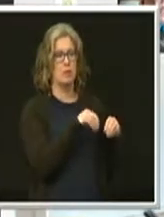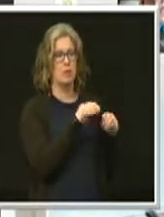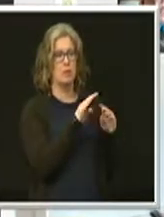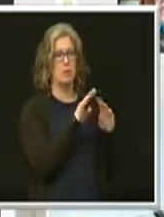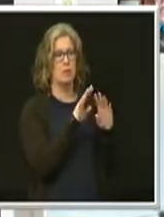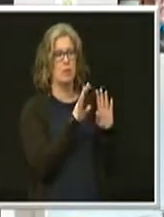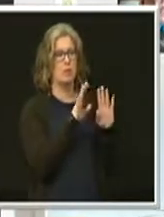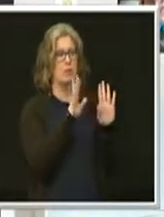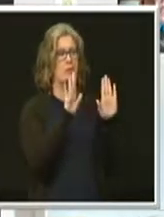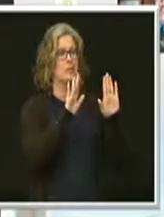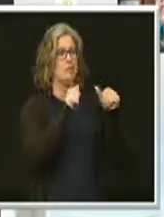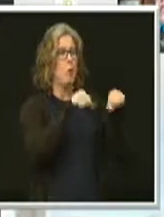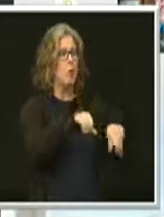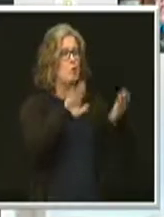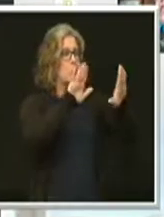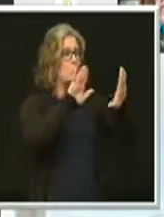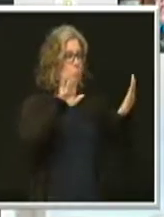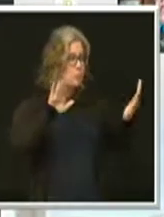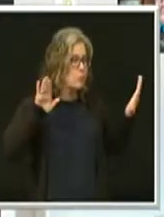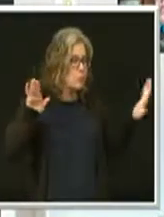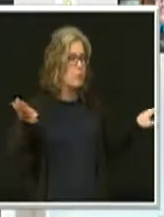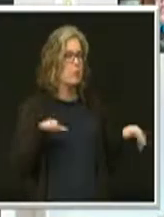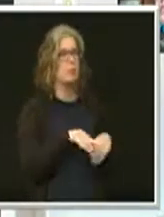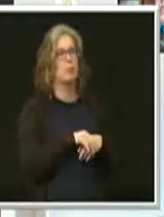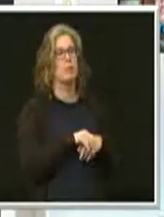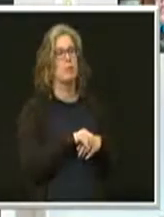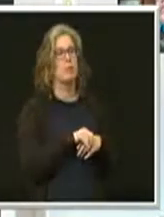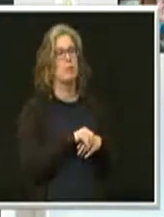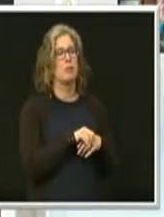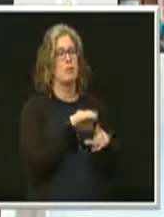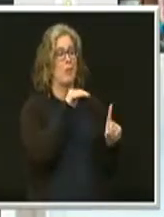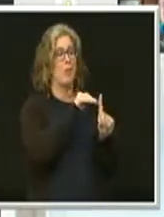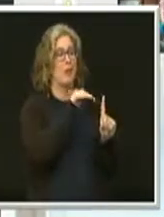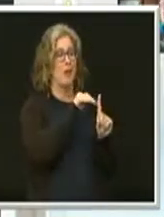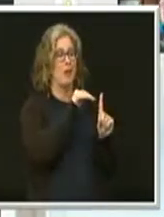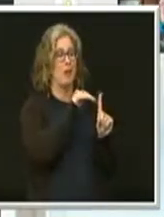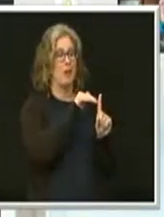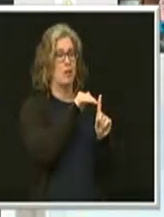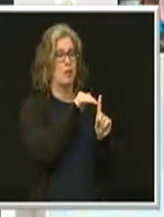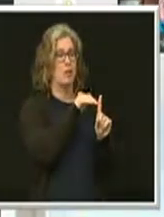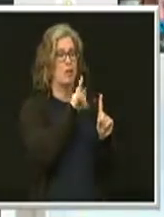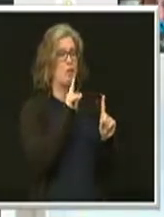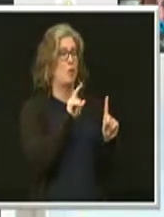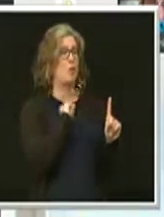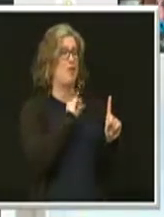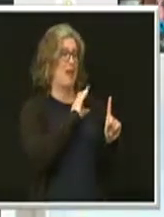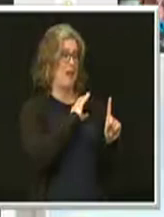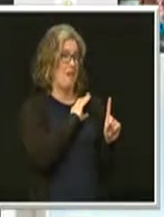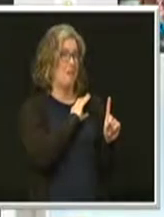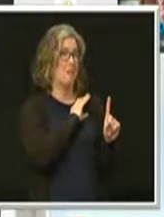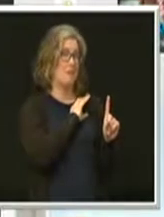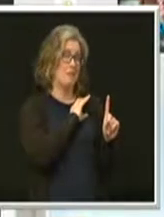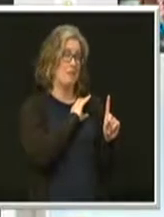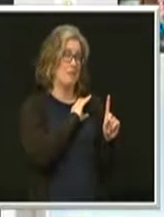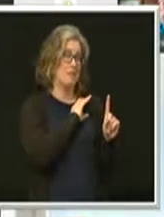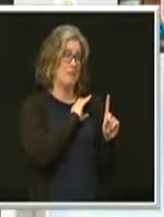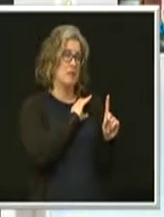hallways. It also stands as a reminder and to our staff, and pretty much